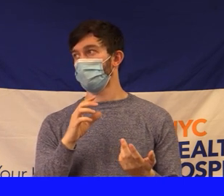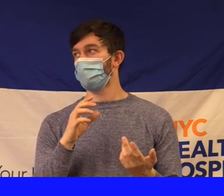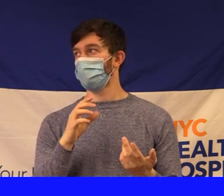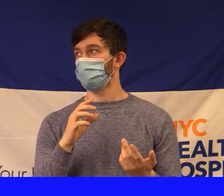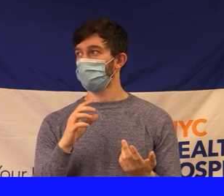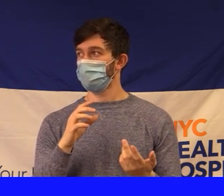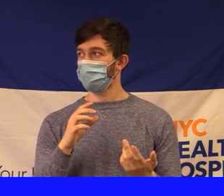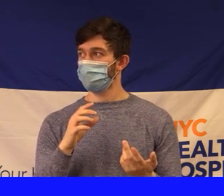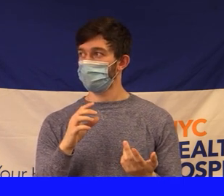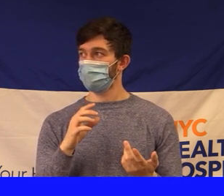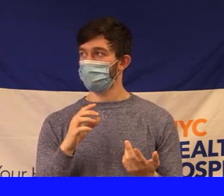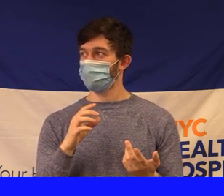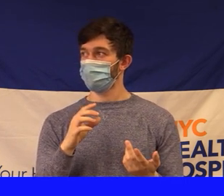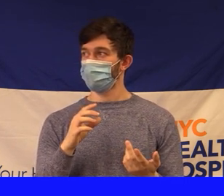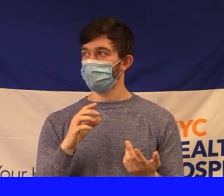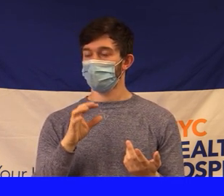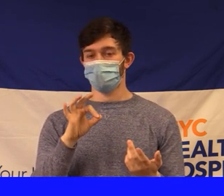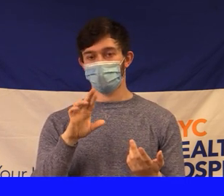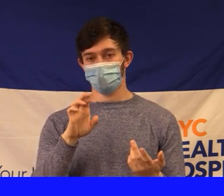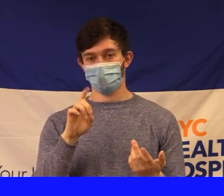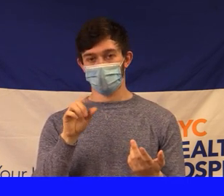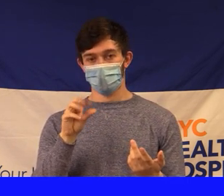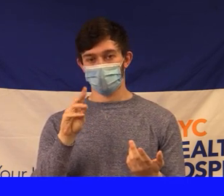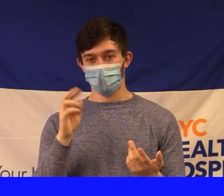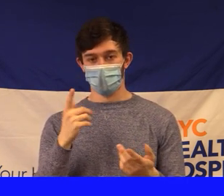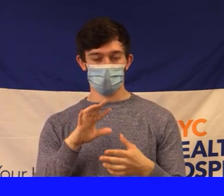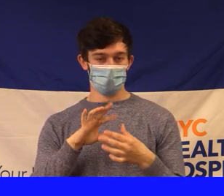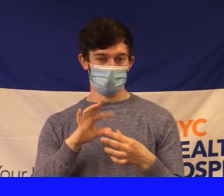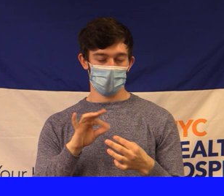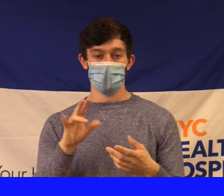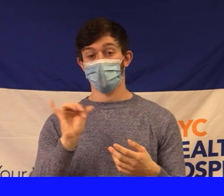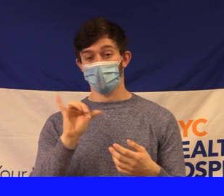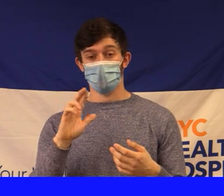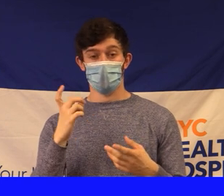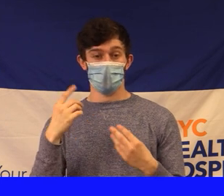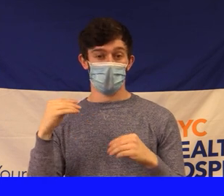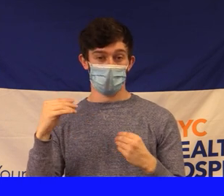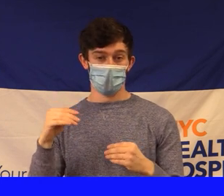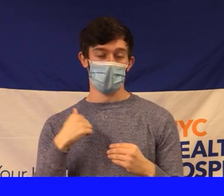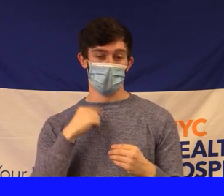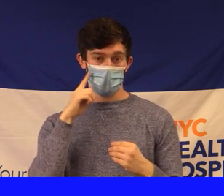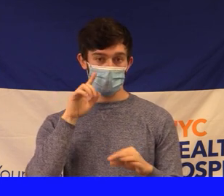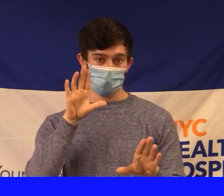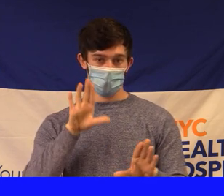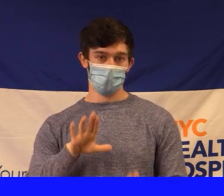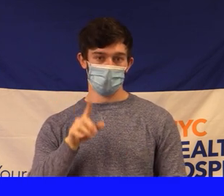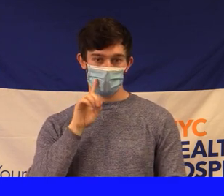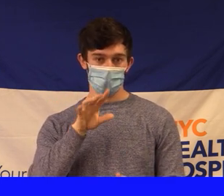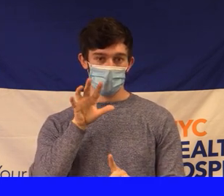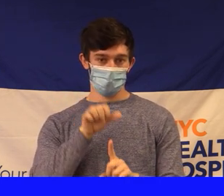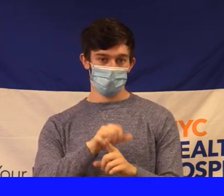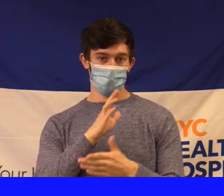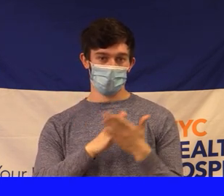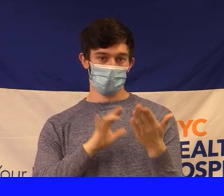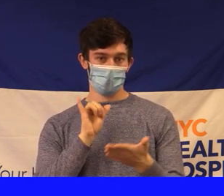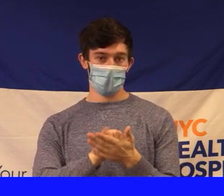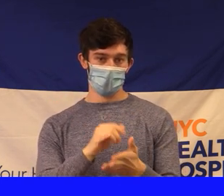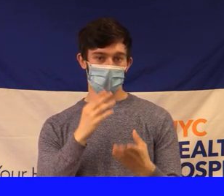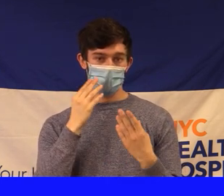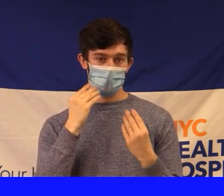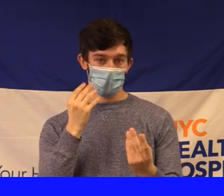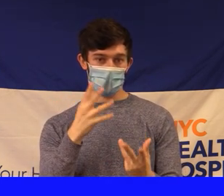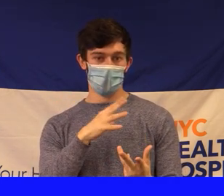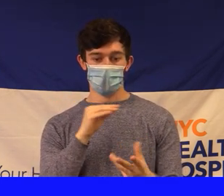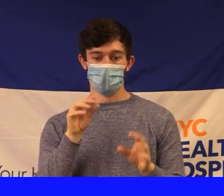you just touched on this, but similar to what we talked about on the pharmacy, it would be great to capture some of this data and be able